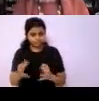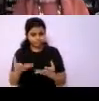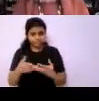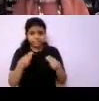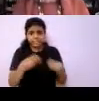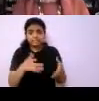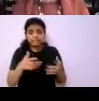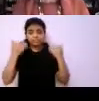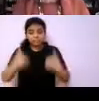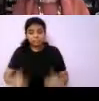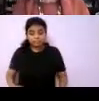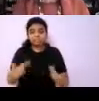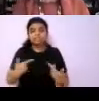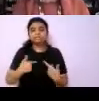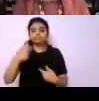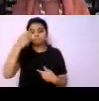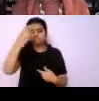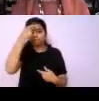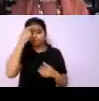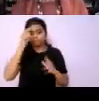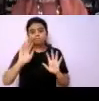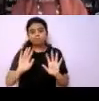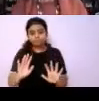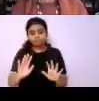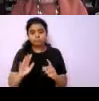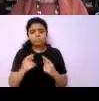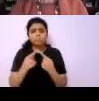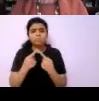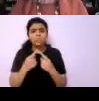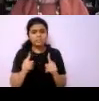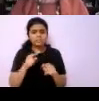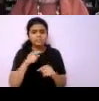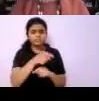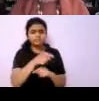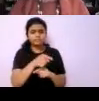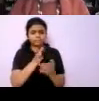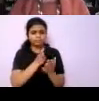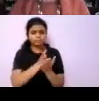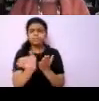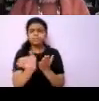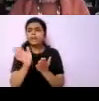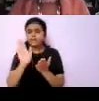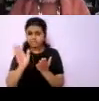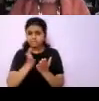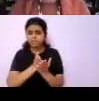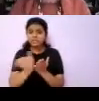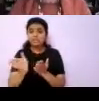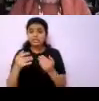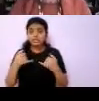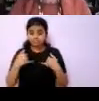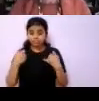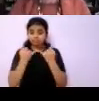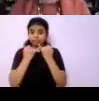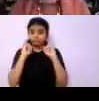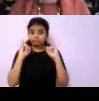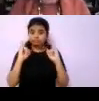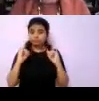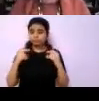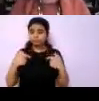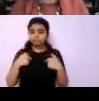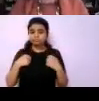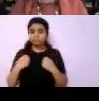were important to him. Instead, he discovered the independence to which he